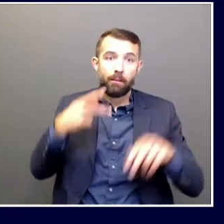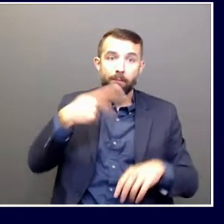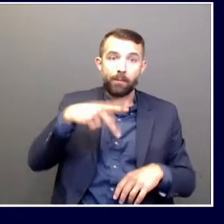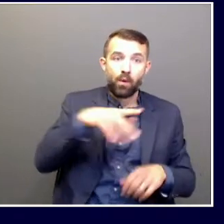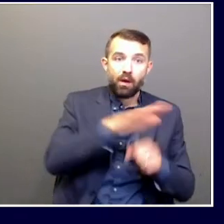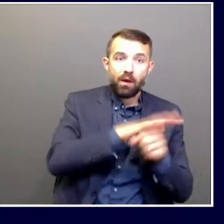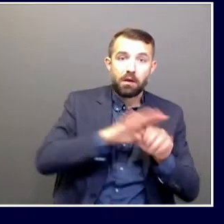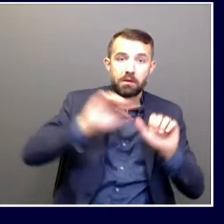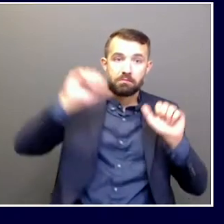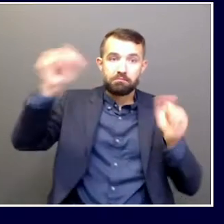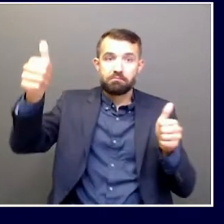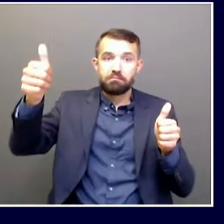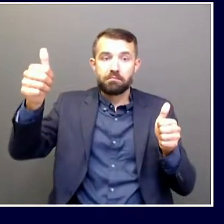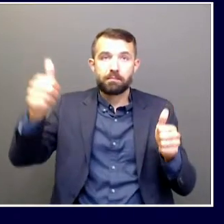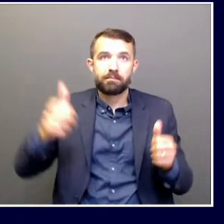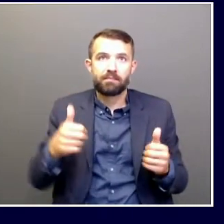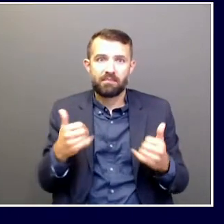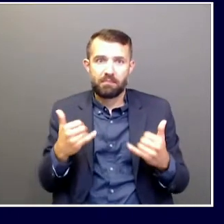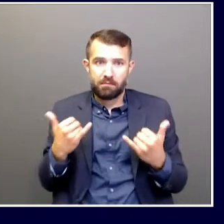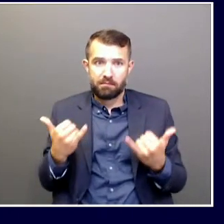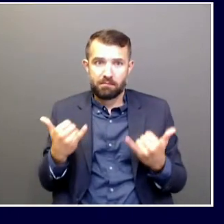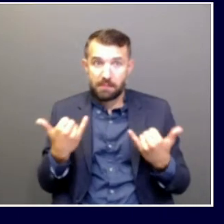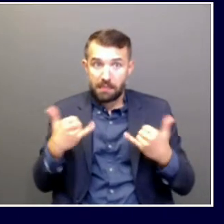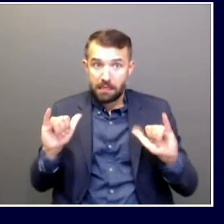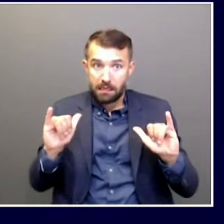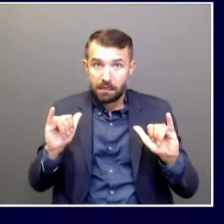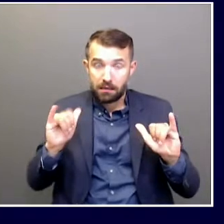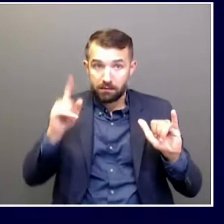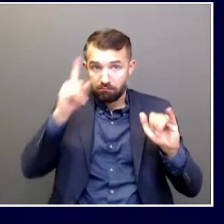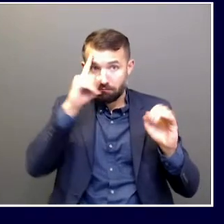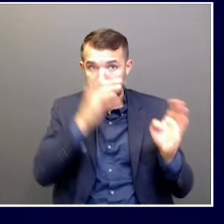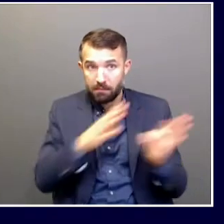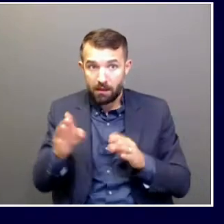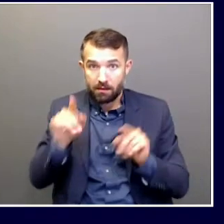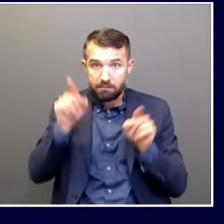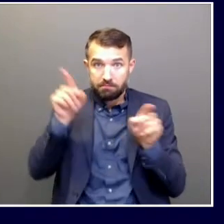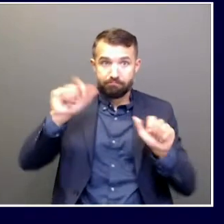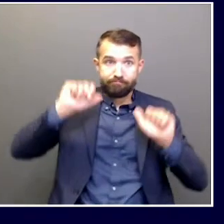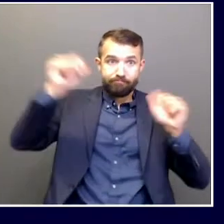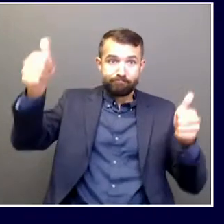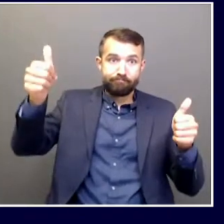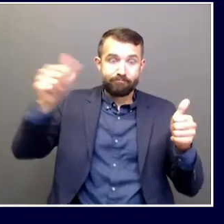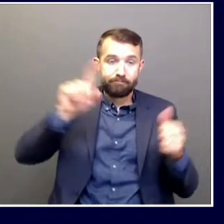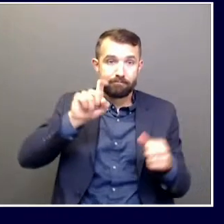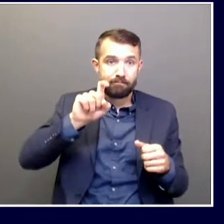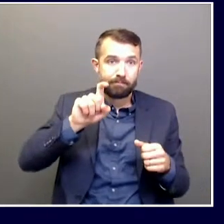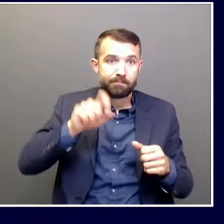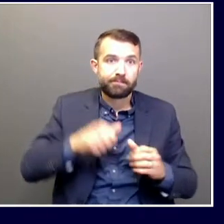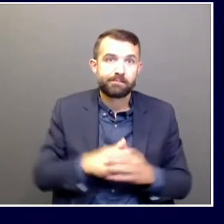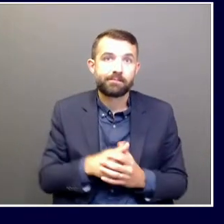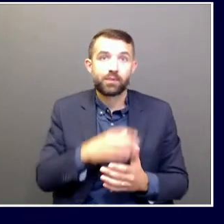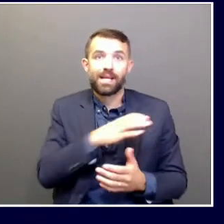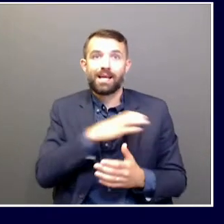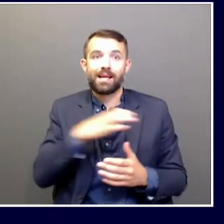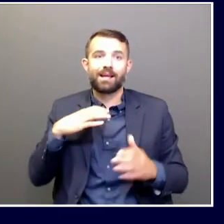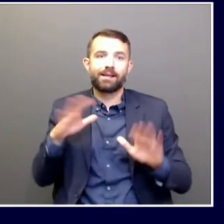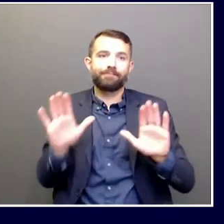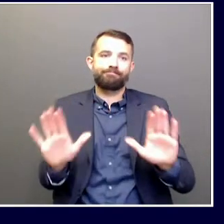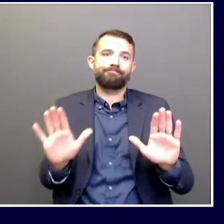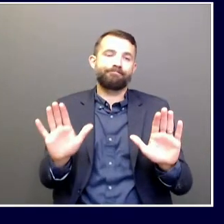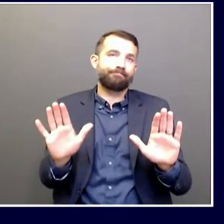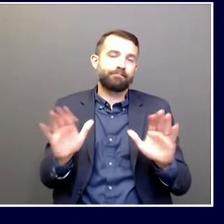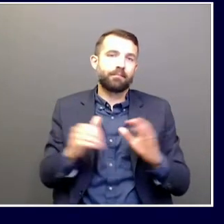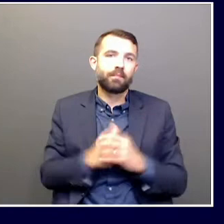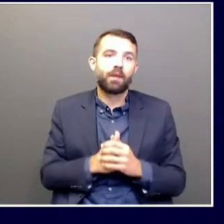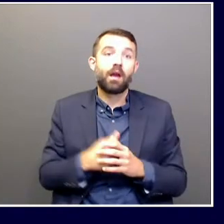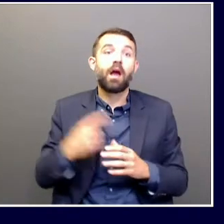Maybe I'll take this one, Dr. Shah. So at the beginning of the pandemic, we brushed off plans for what are called alternative